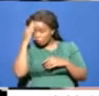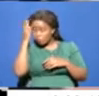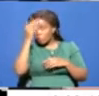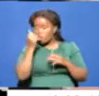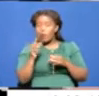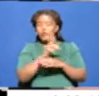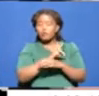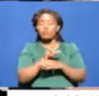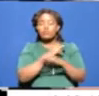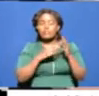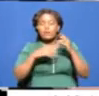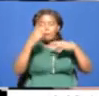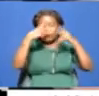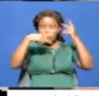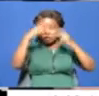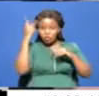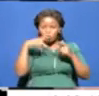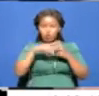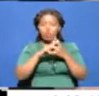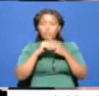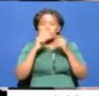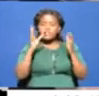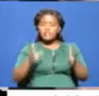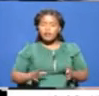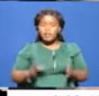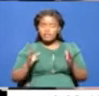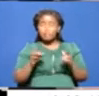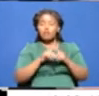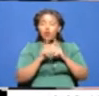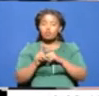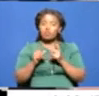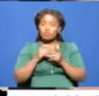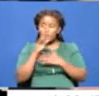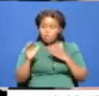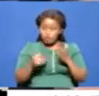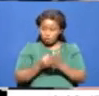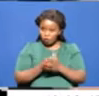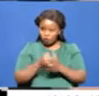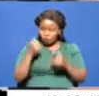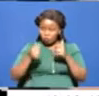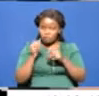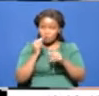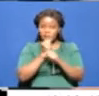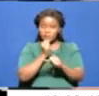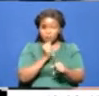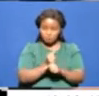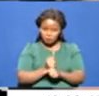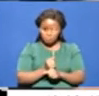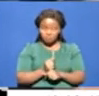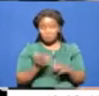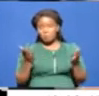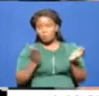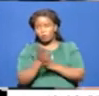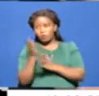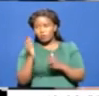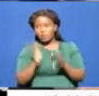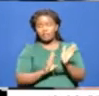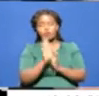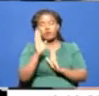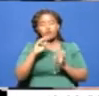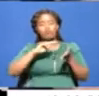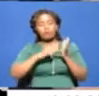engineers and professional cadres in all that they do in terms of development of their projects